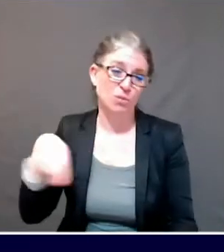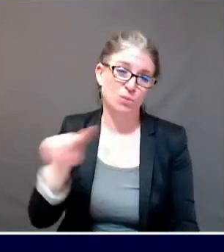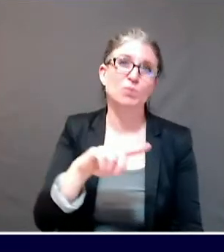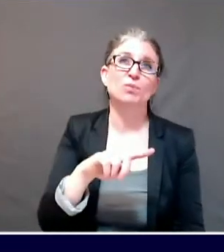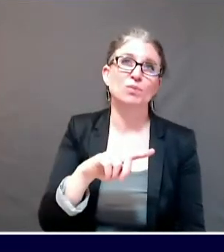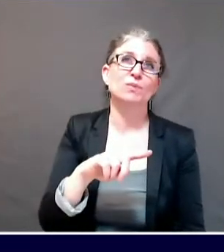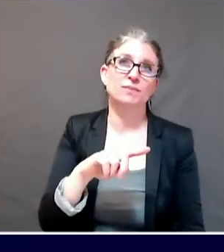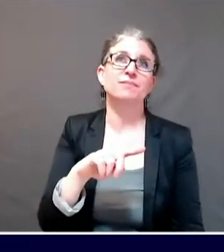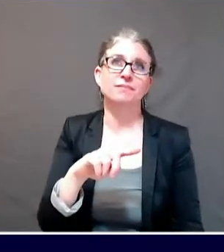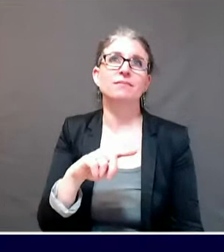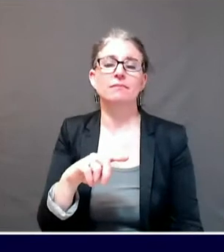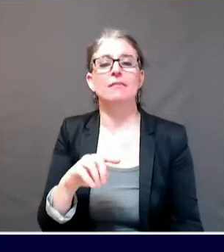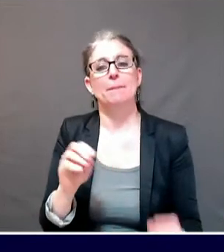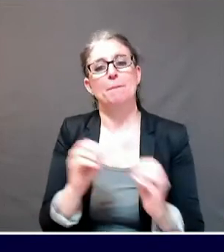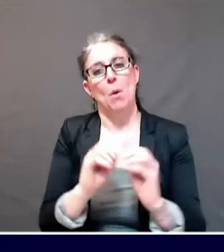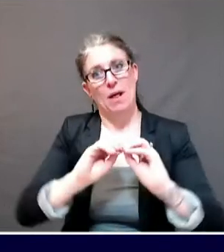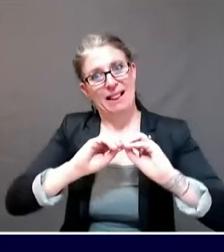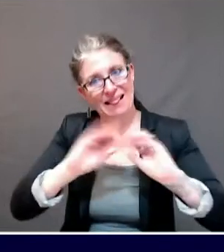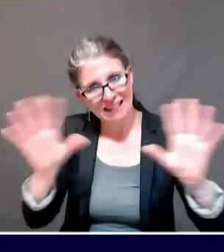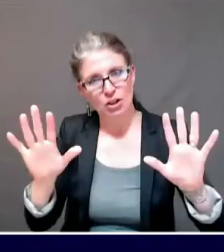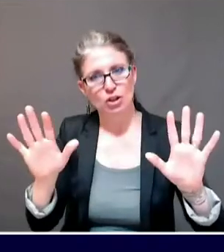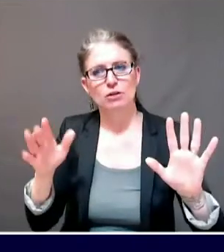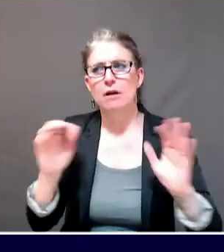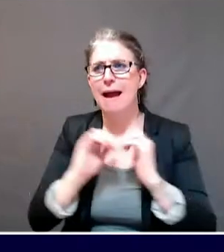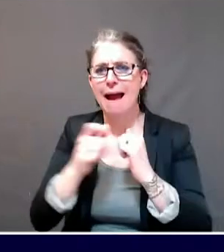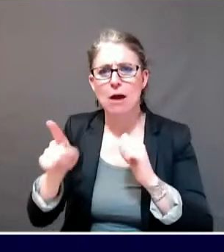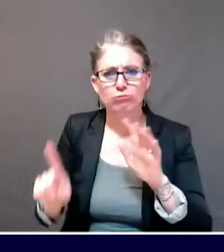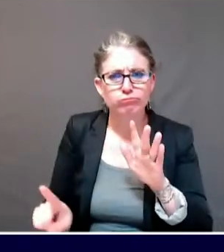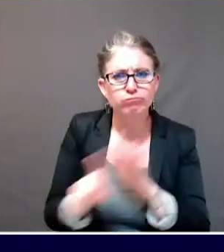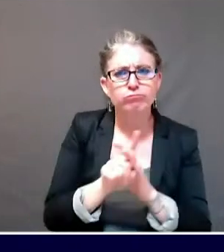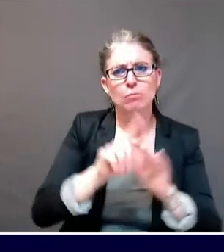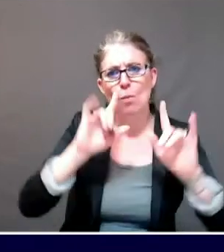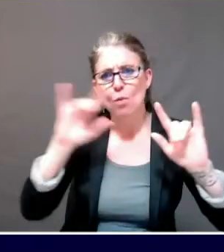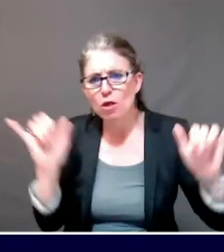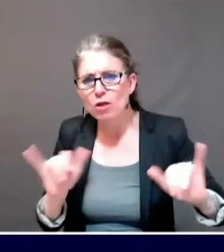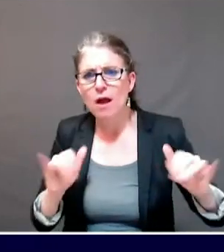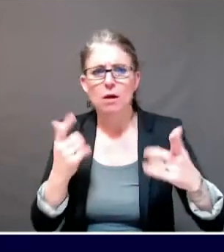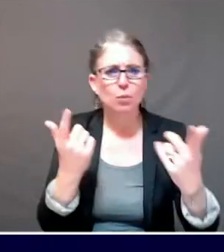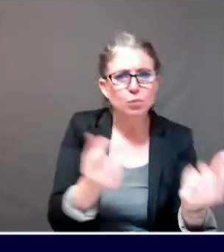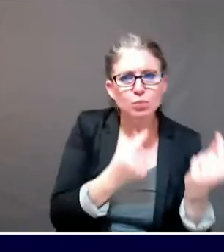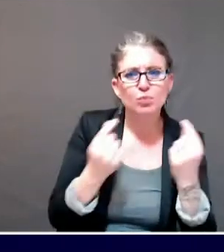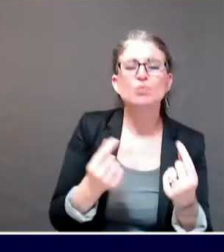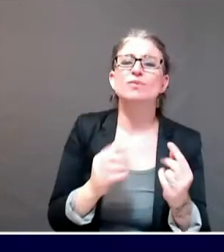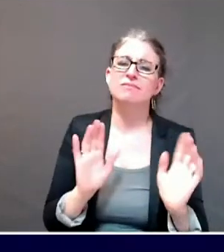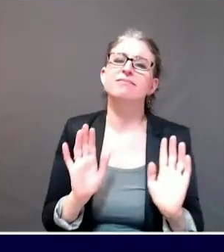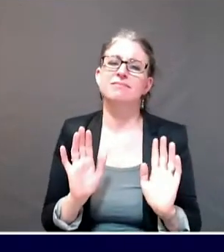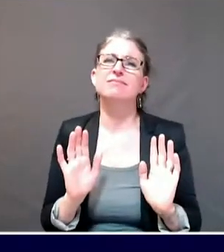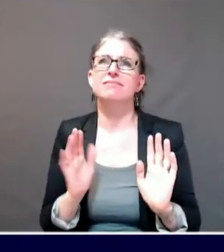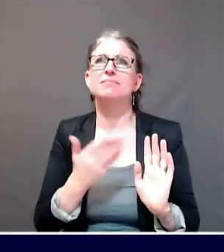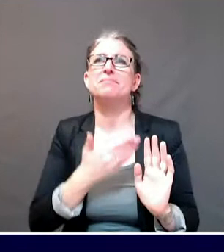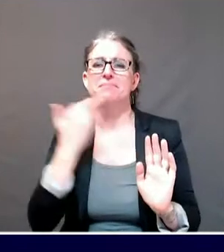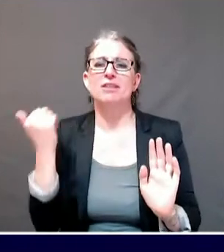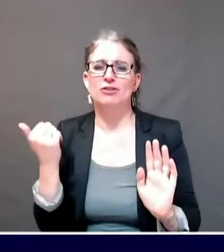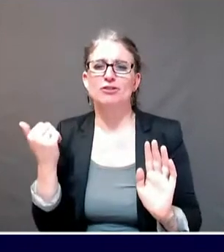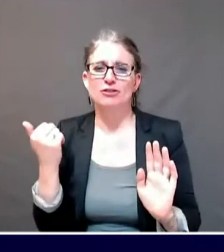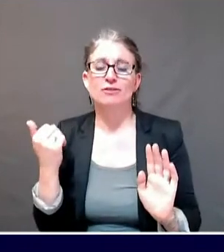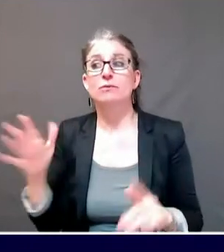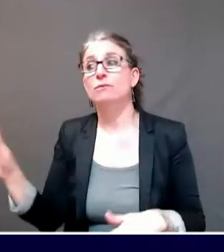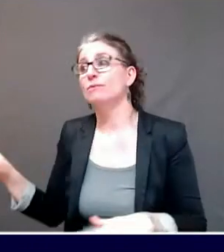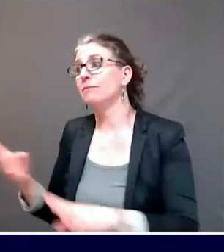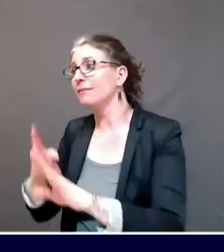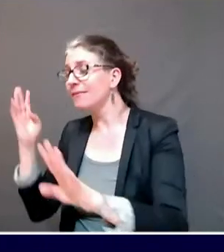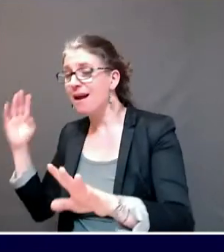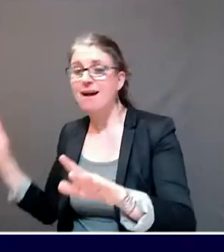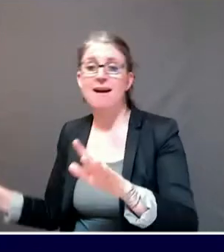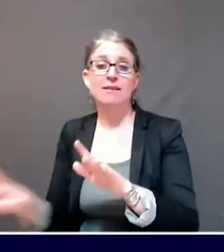that customer experience of getting in and getting out is as smooth as possible. It's going to be a challenge, make no mistake. Lines